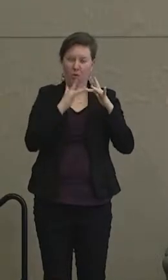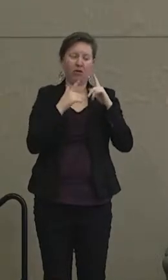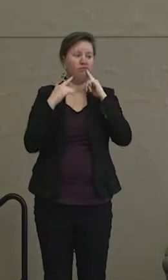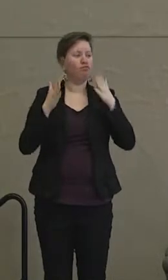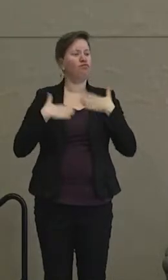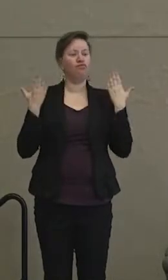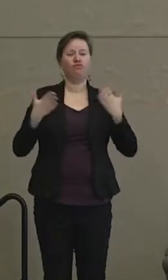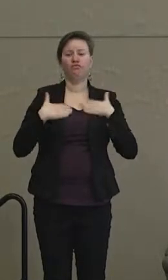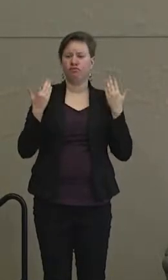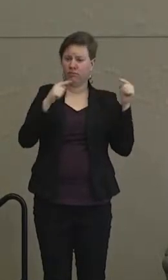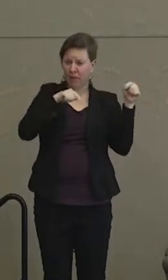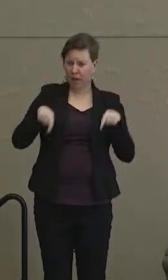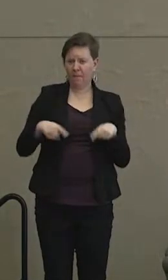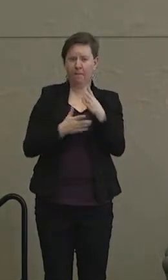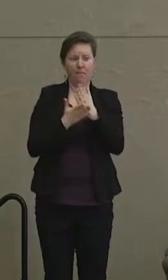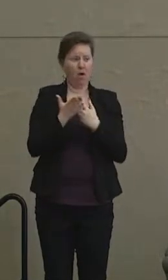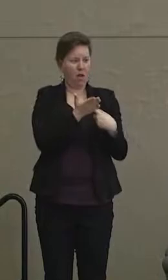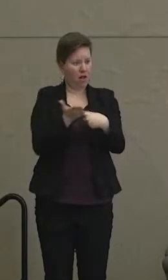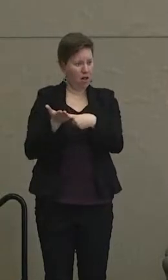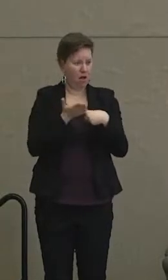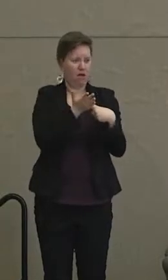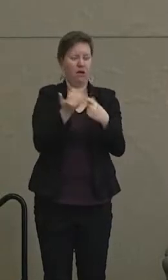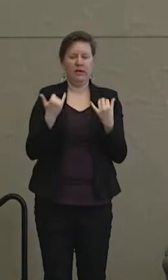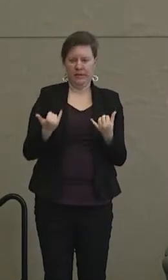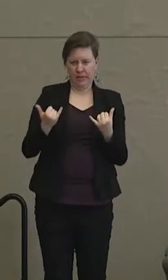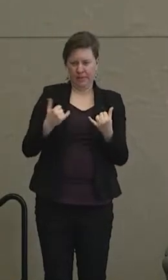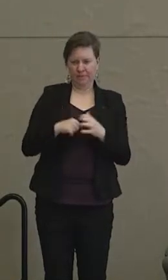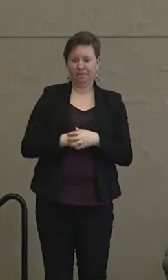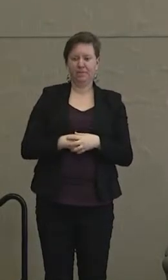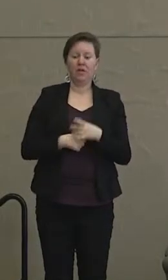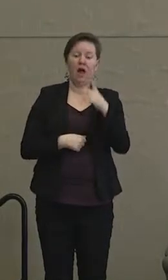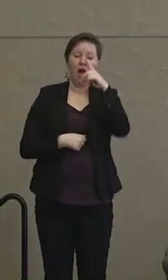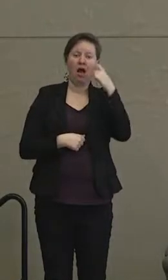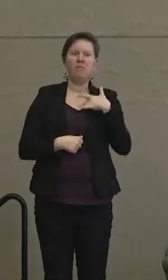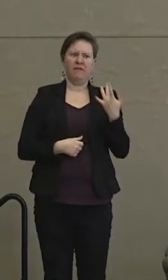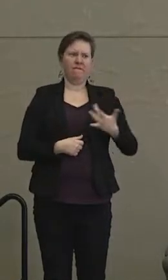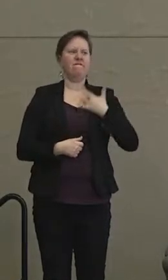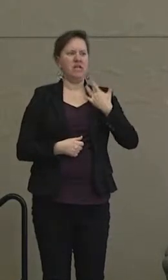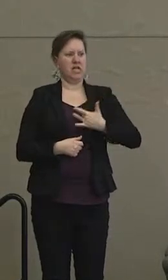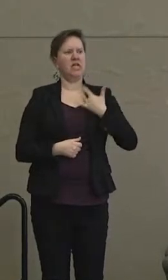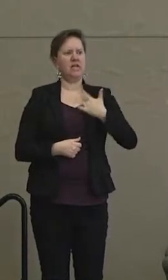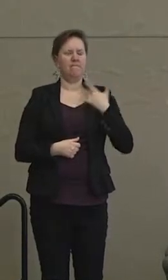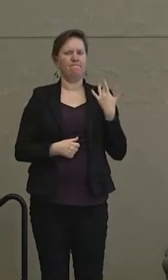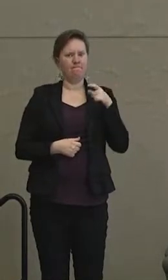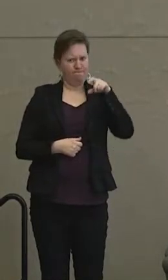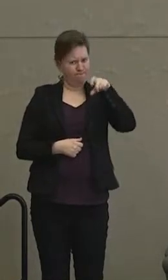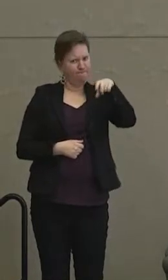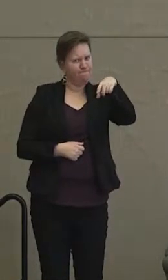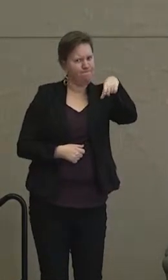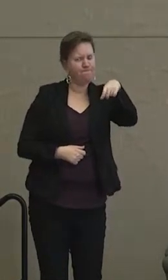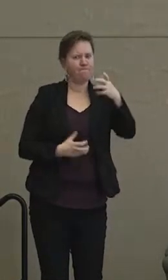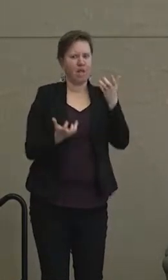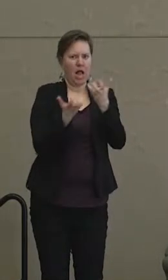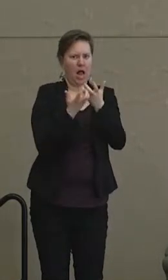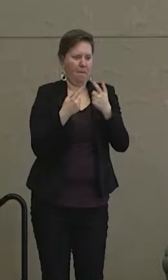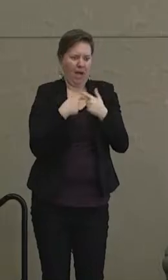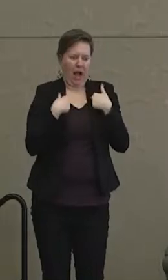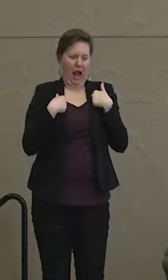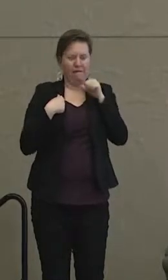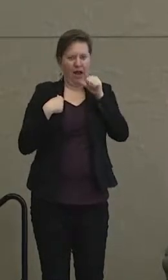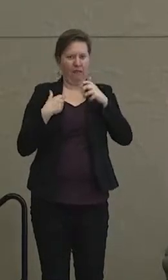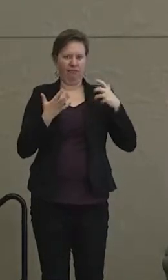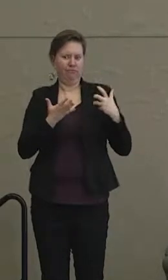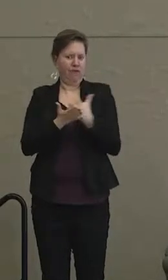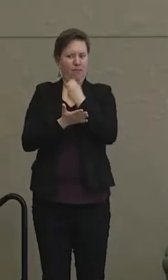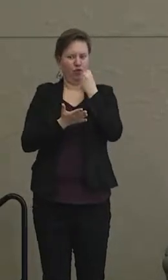to be part of this conversation today. One, because I've been feeling like it's necessary, but I certainly haven't had the